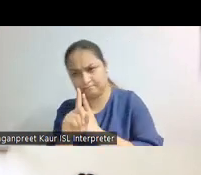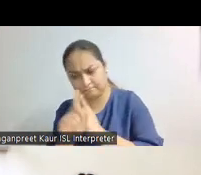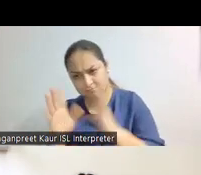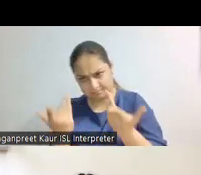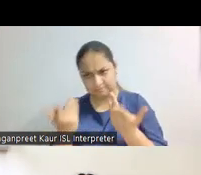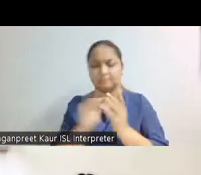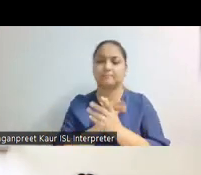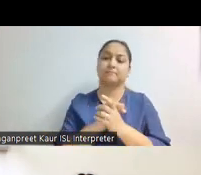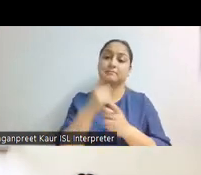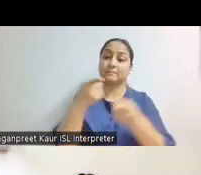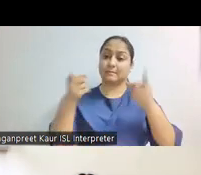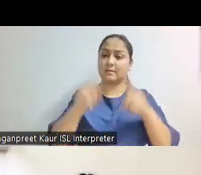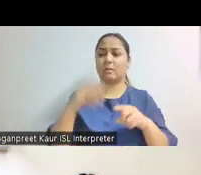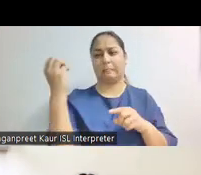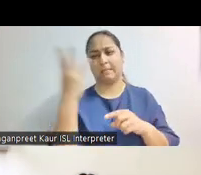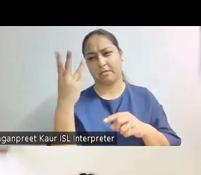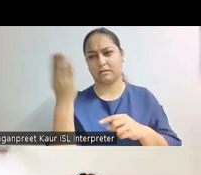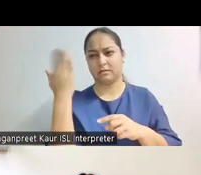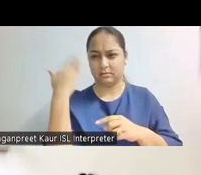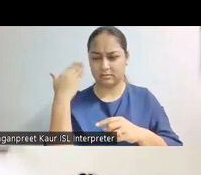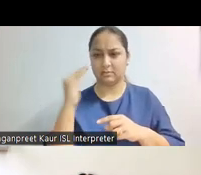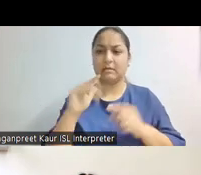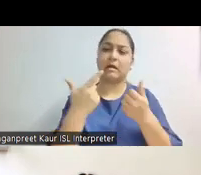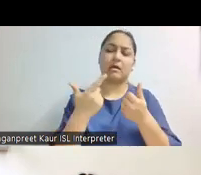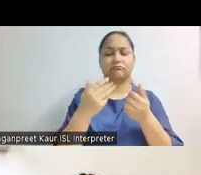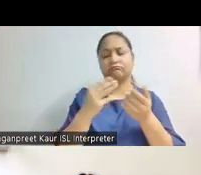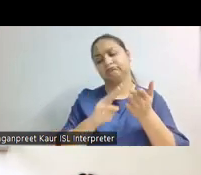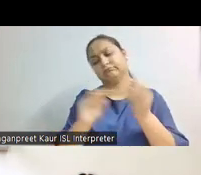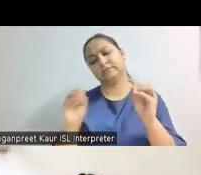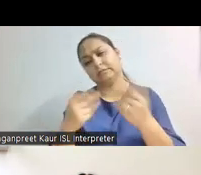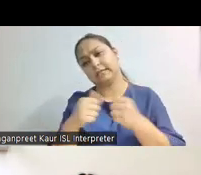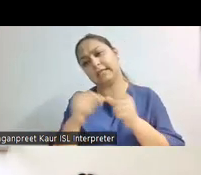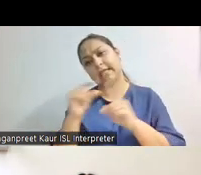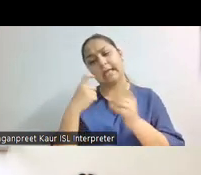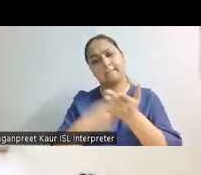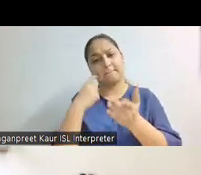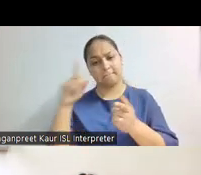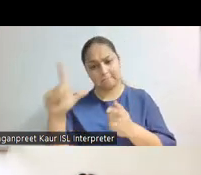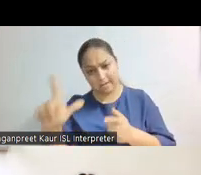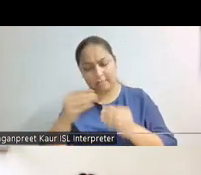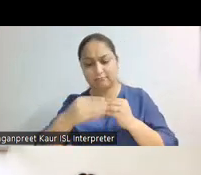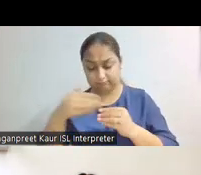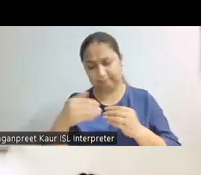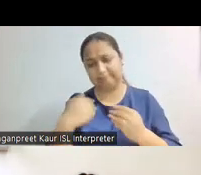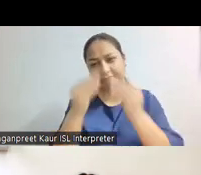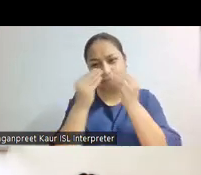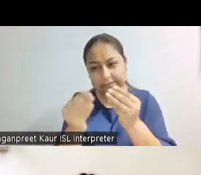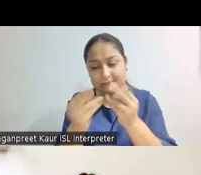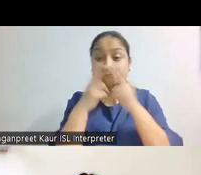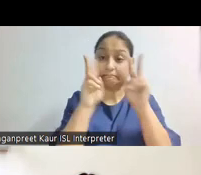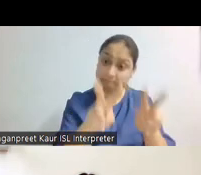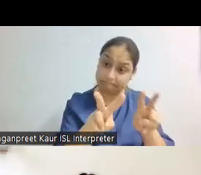is happening over 3 months, February, March, April. And so we would really request you to keep a track as well